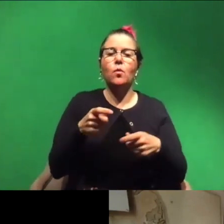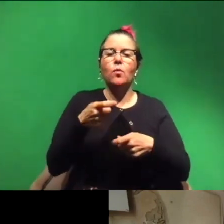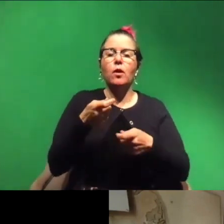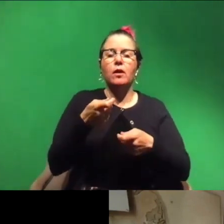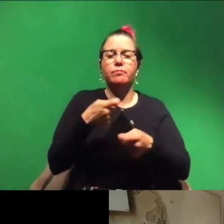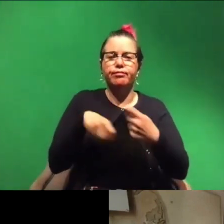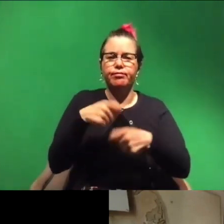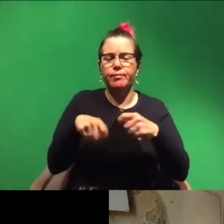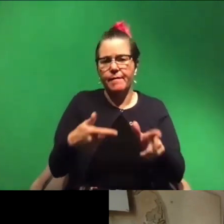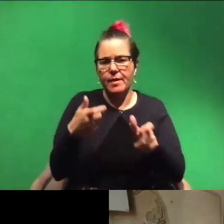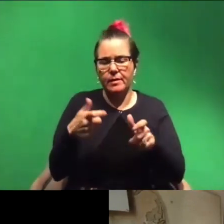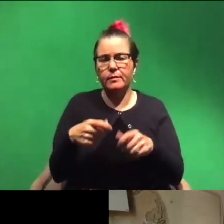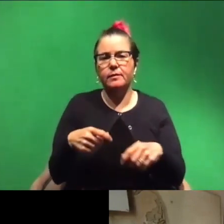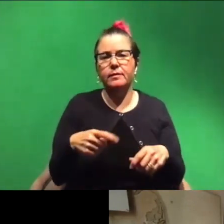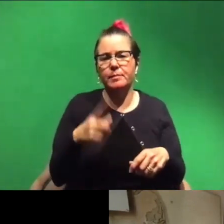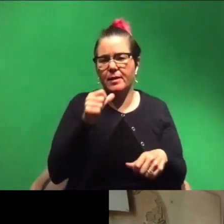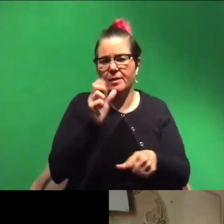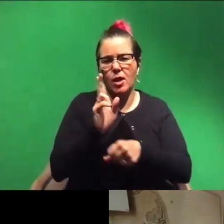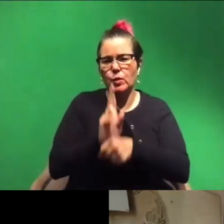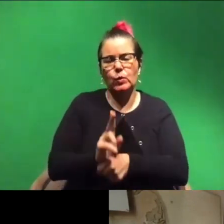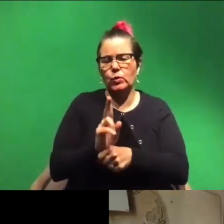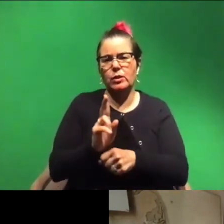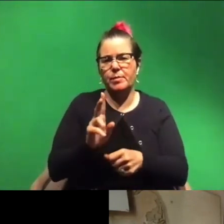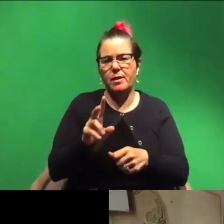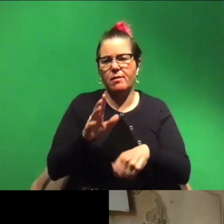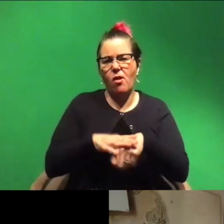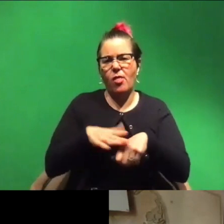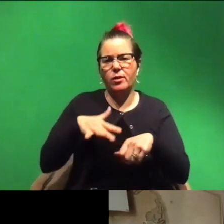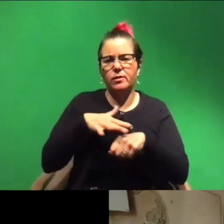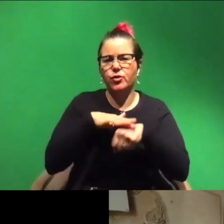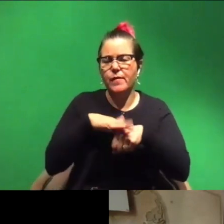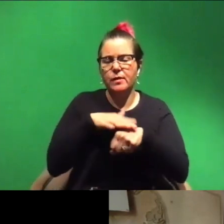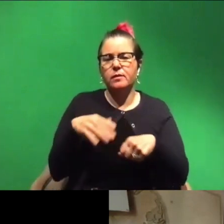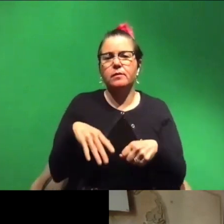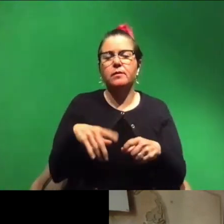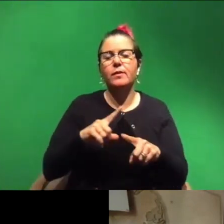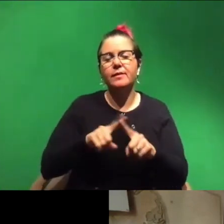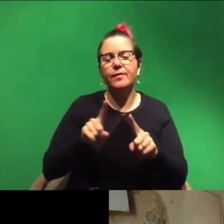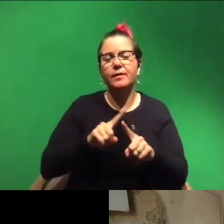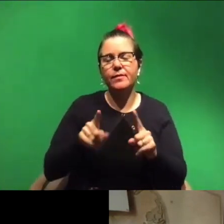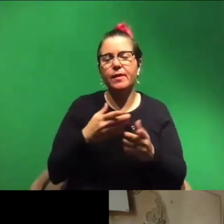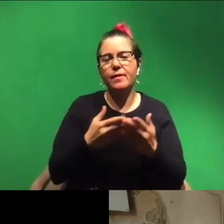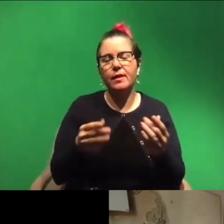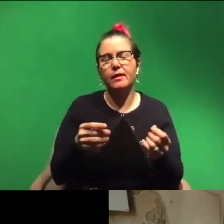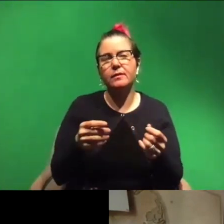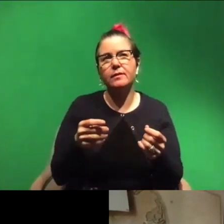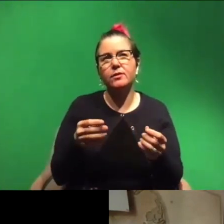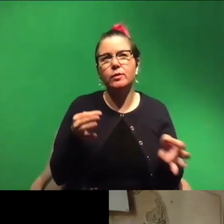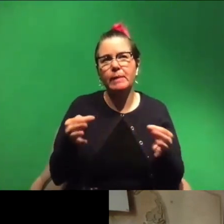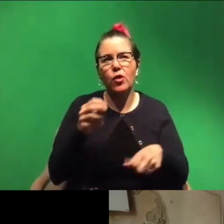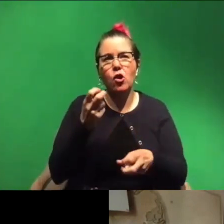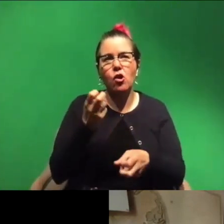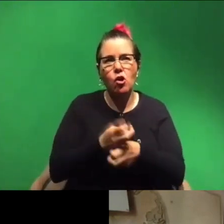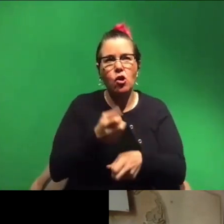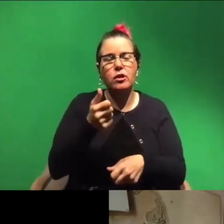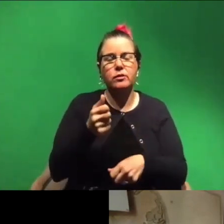changes really quickly because they're not used to being where they are. So there's a lot of different factors that would say what the hardest rocks are, and there are definitely people